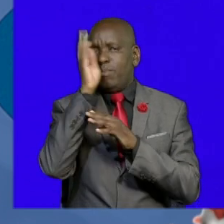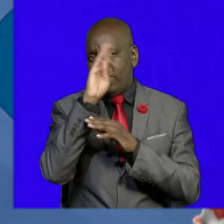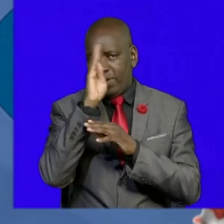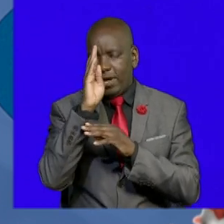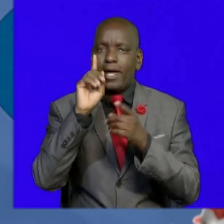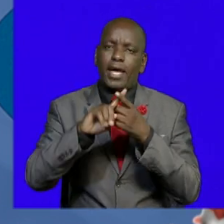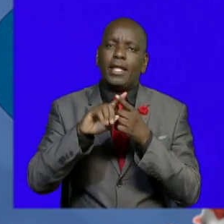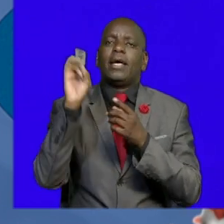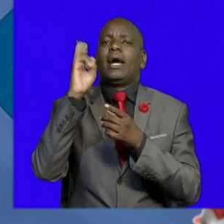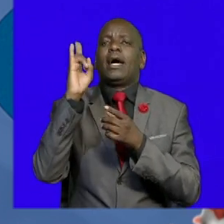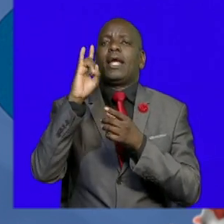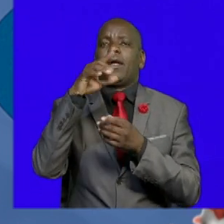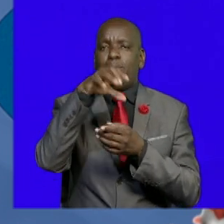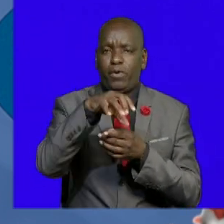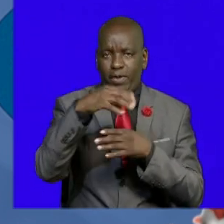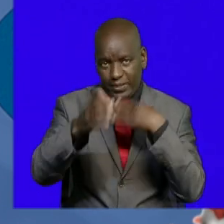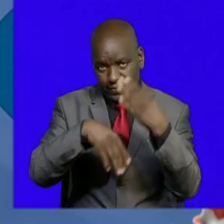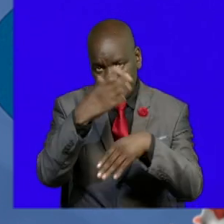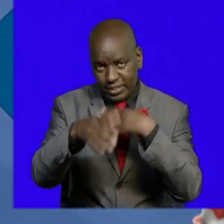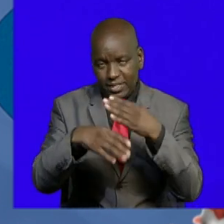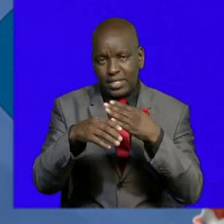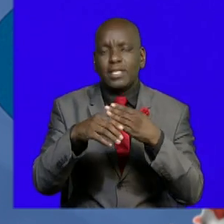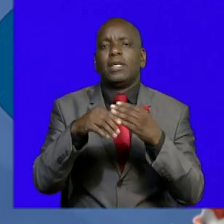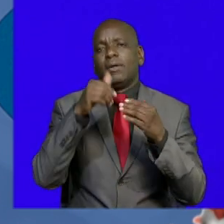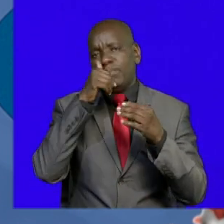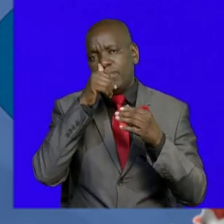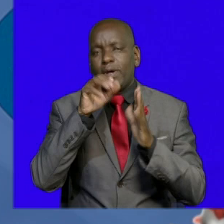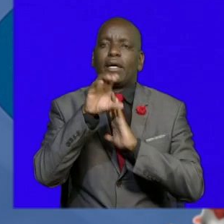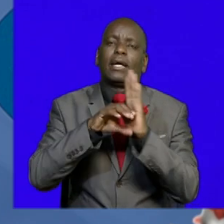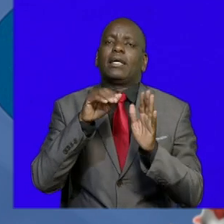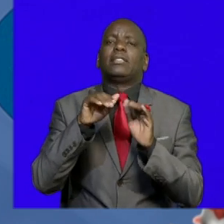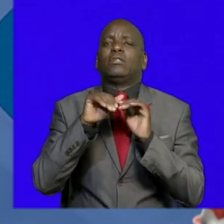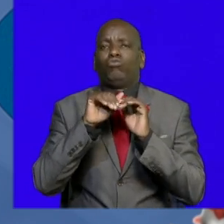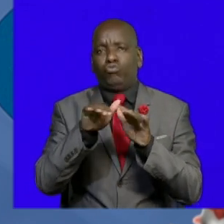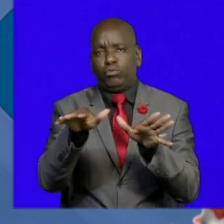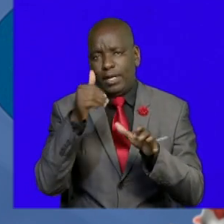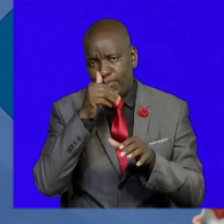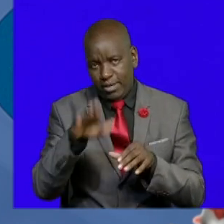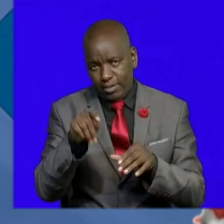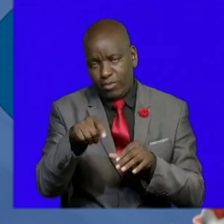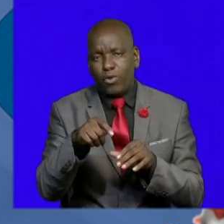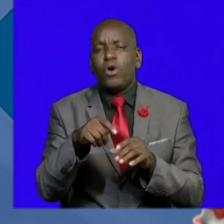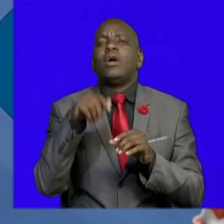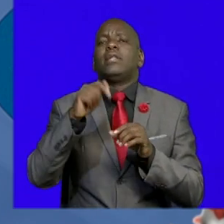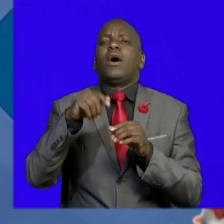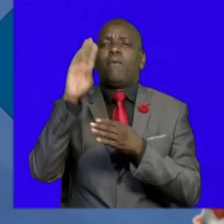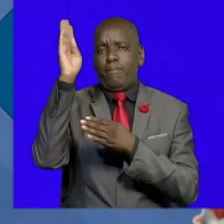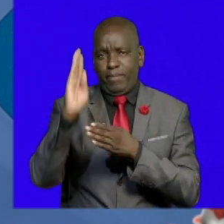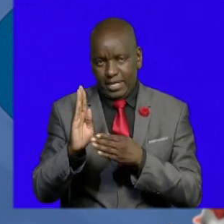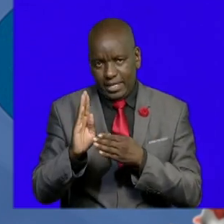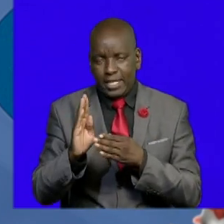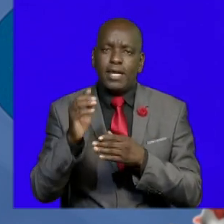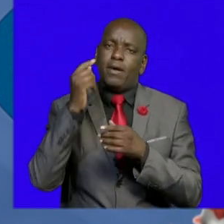Bulawayo and the Harare metropolitan provinces continue to be the nation's main hotspots, followed by Manicaland